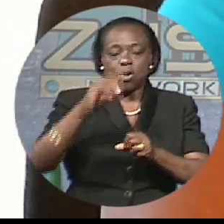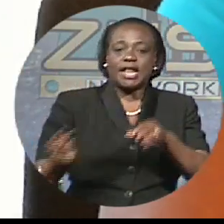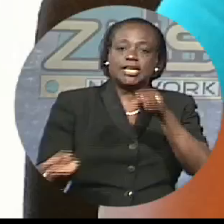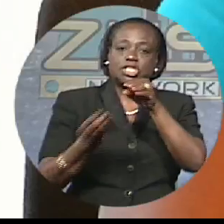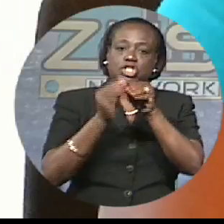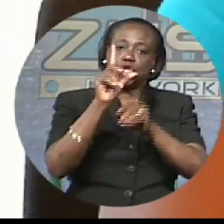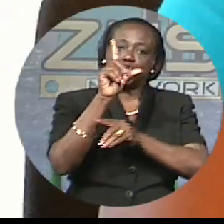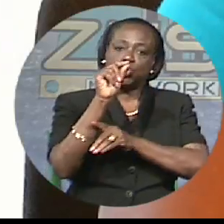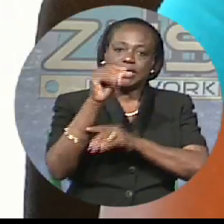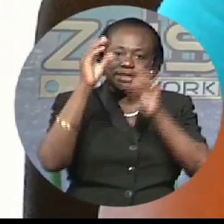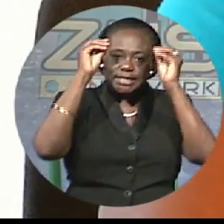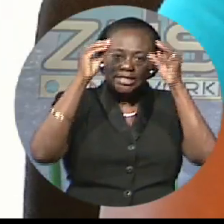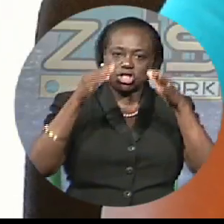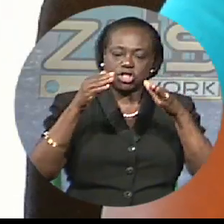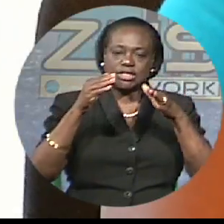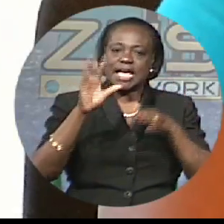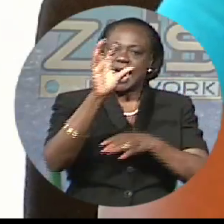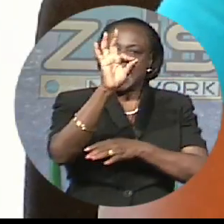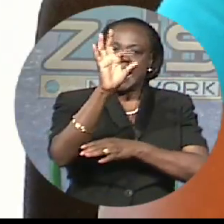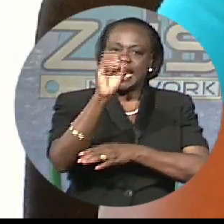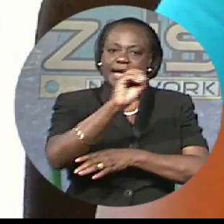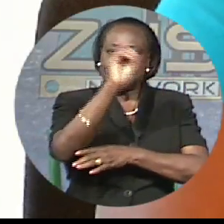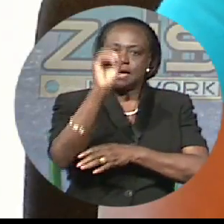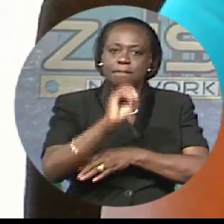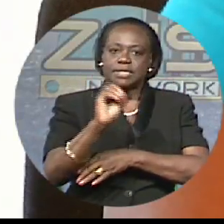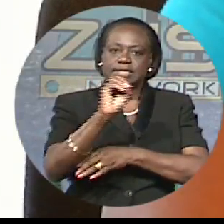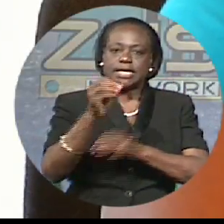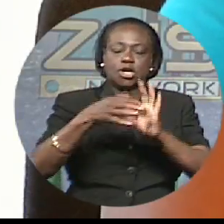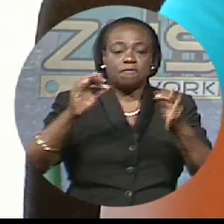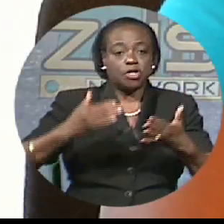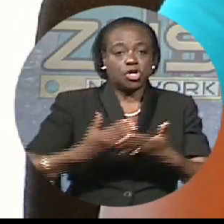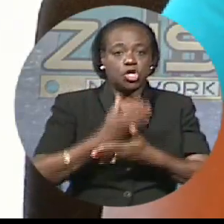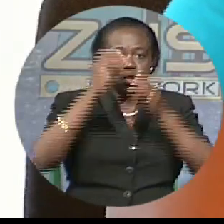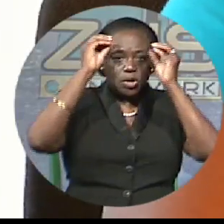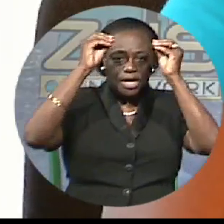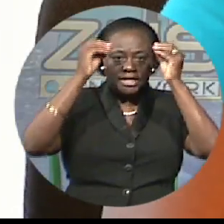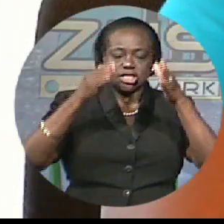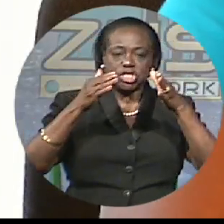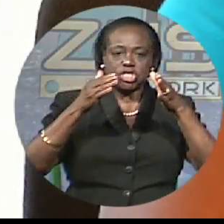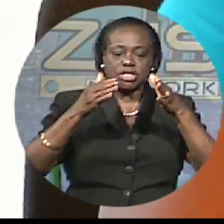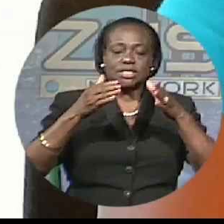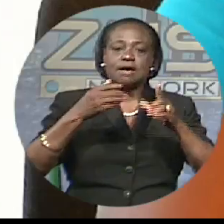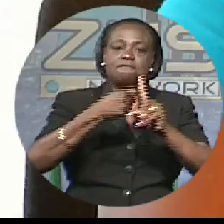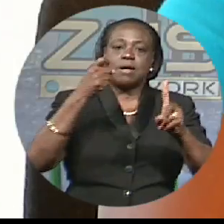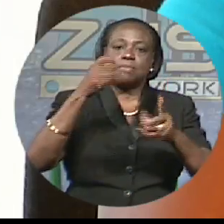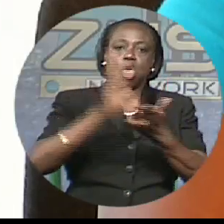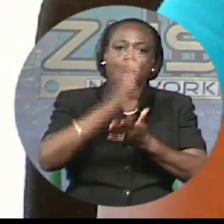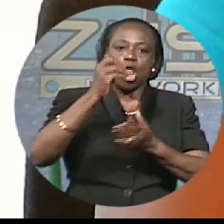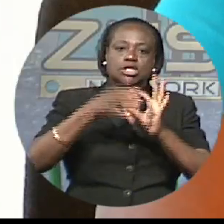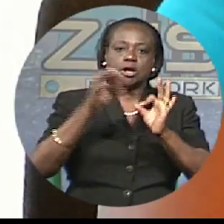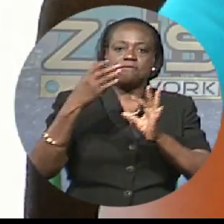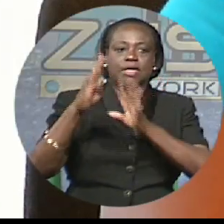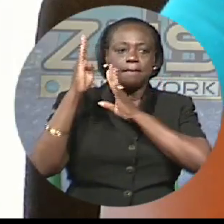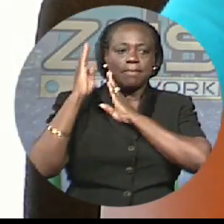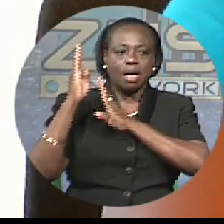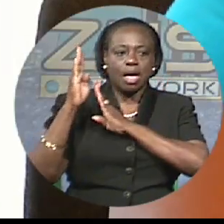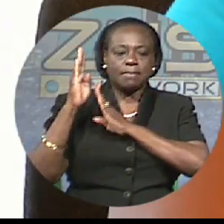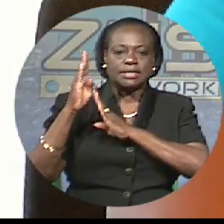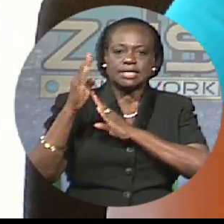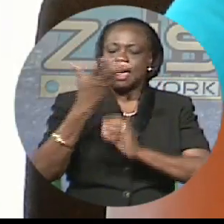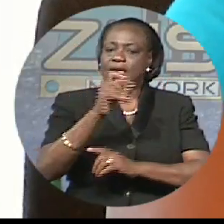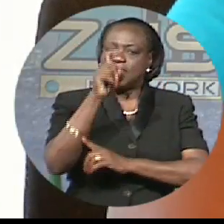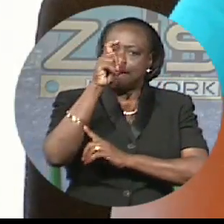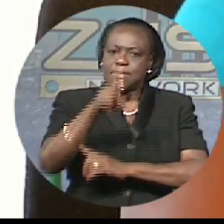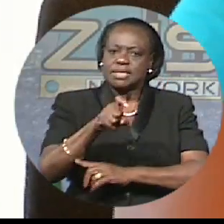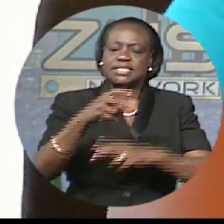think there's at least 90% of the new teachers who are coming from the College of the Bahamas. And they